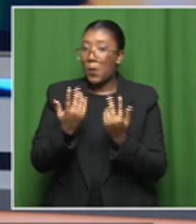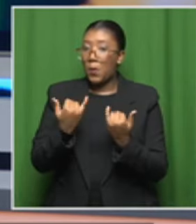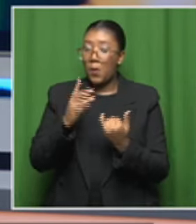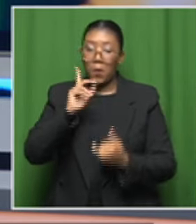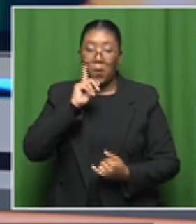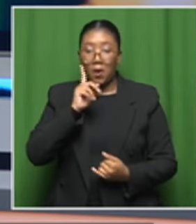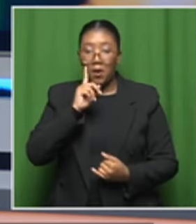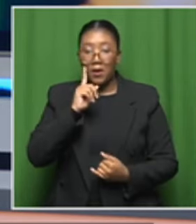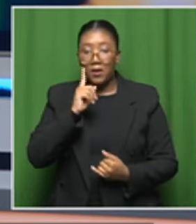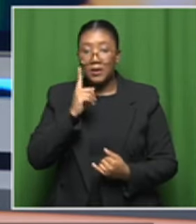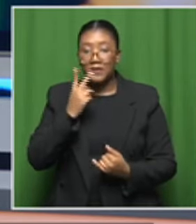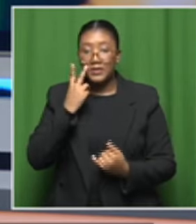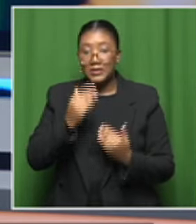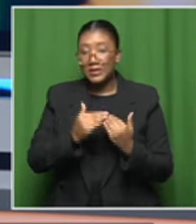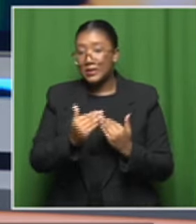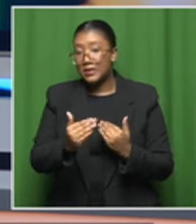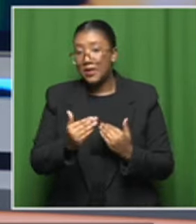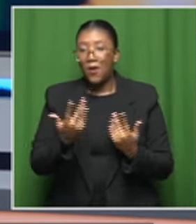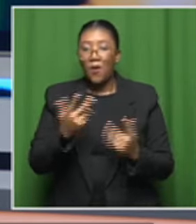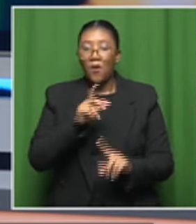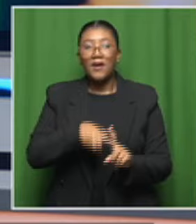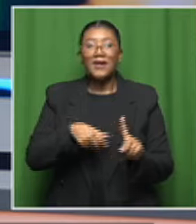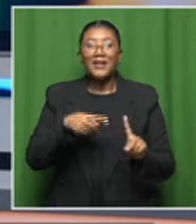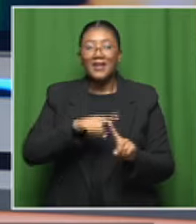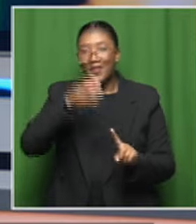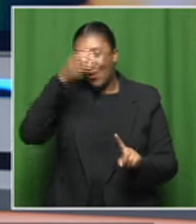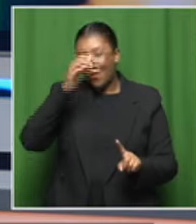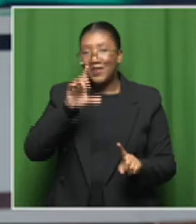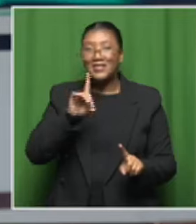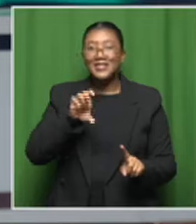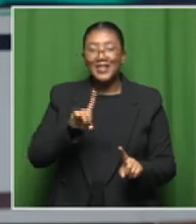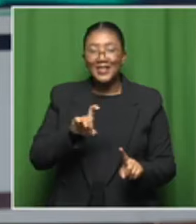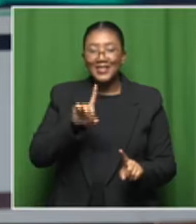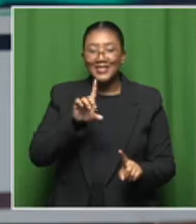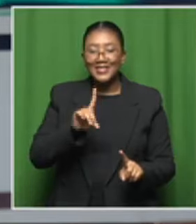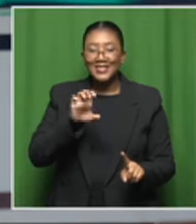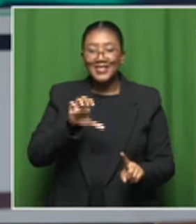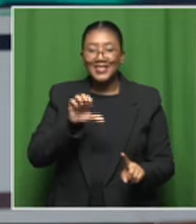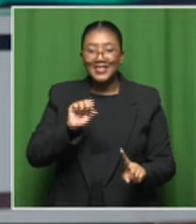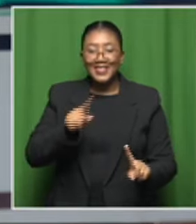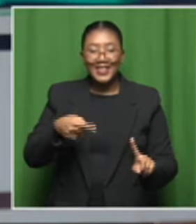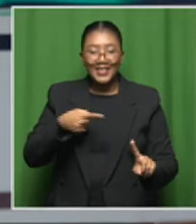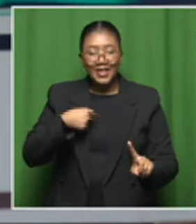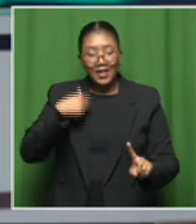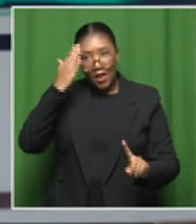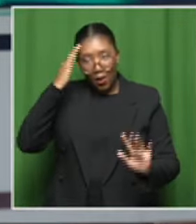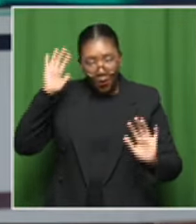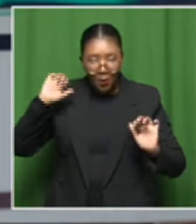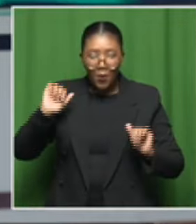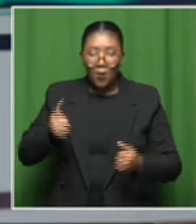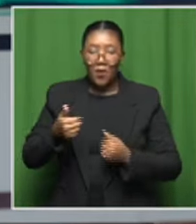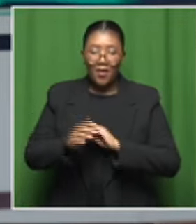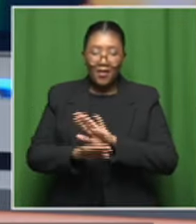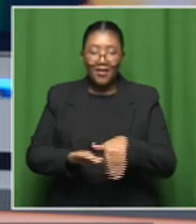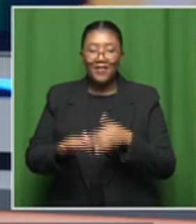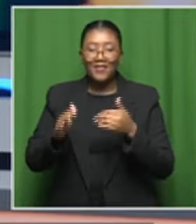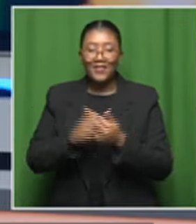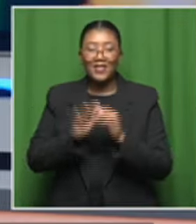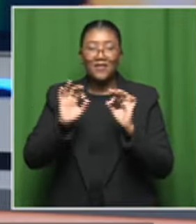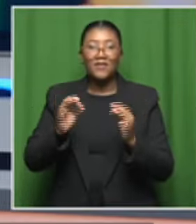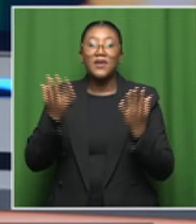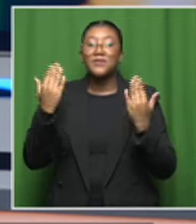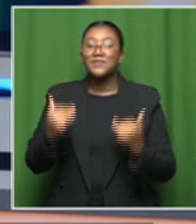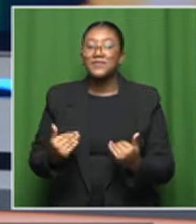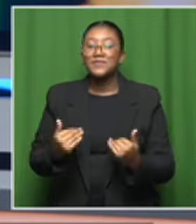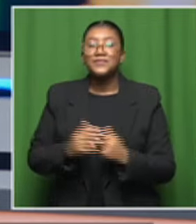Coach Des in instead. I would say speak with Des. Des is the mastermind behind Banyana Banyana. So one of the things that we chatted